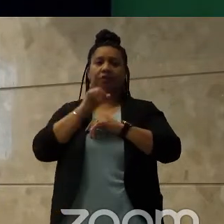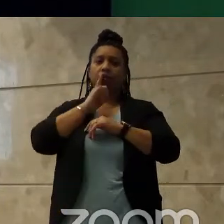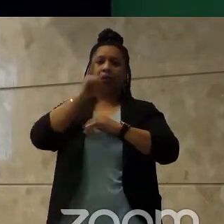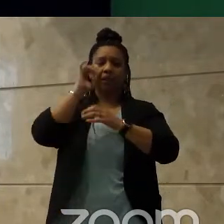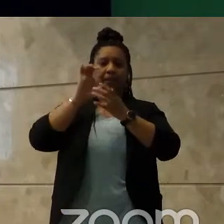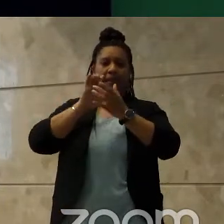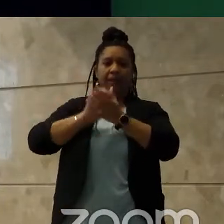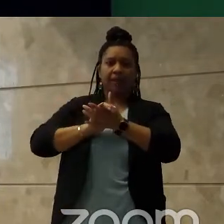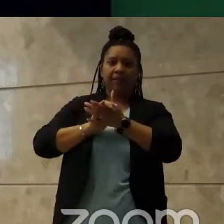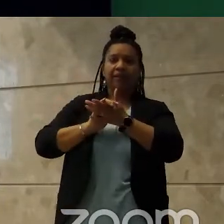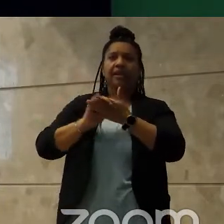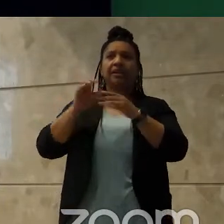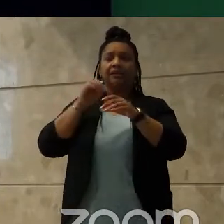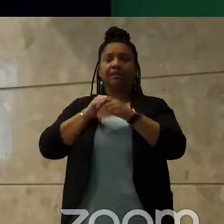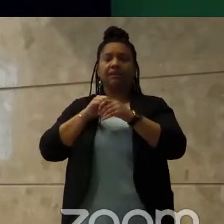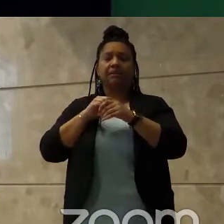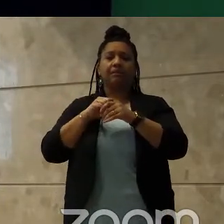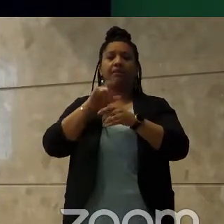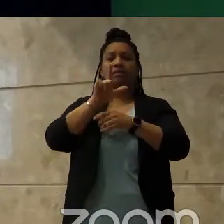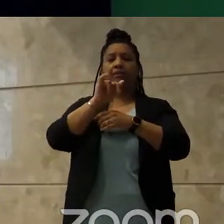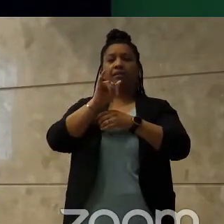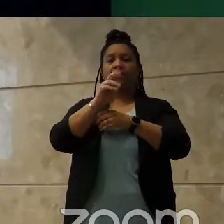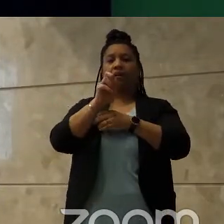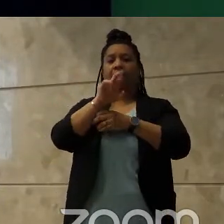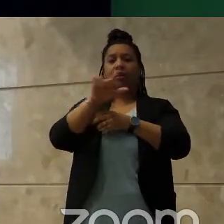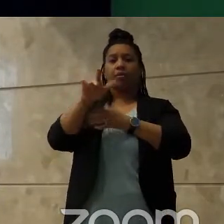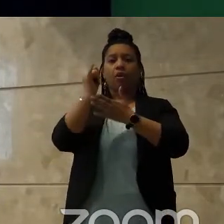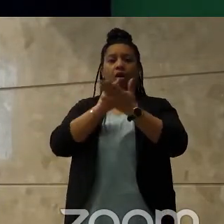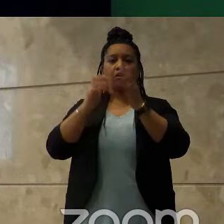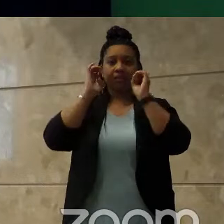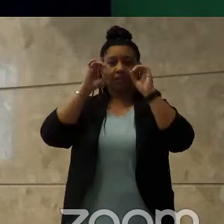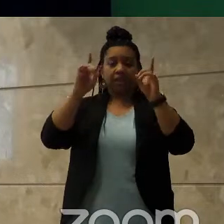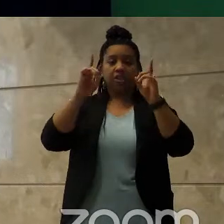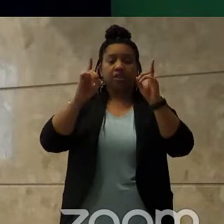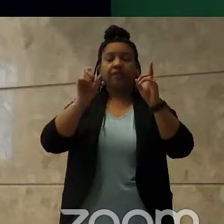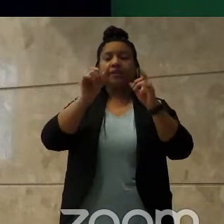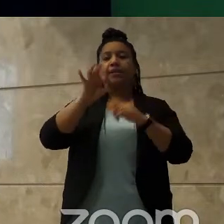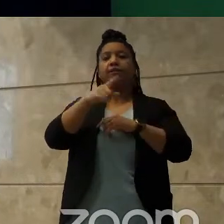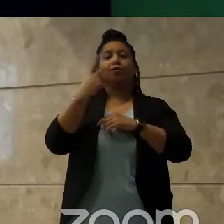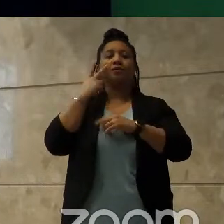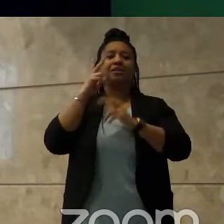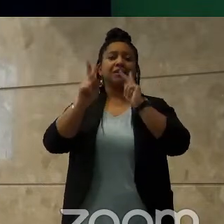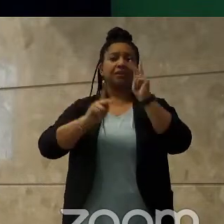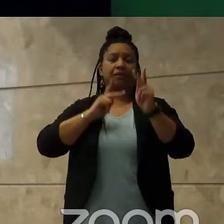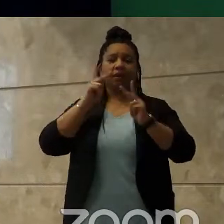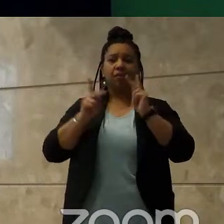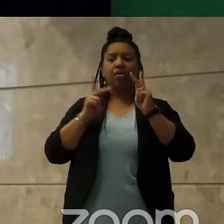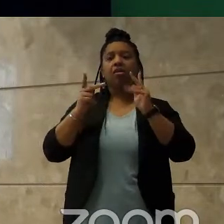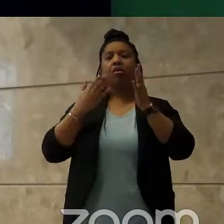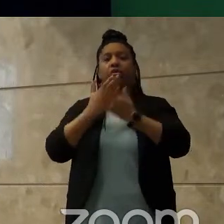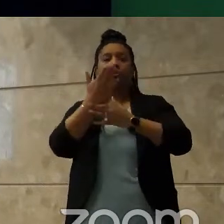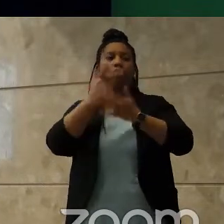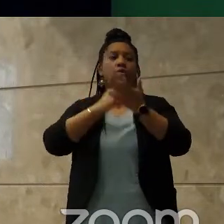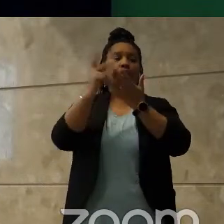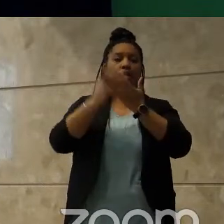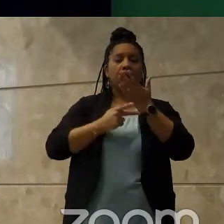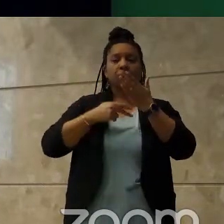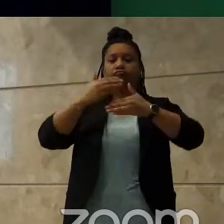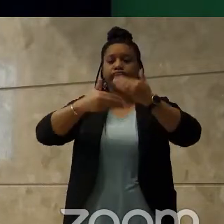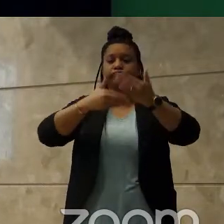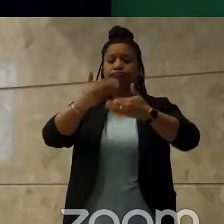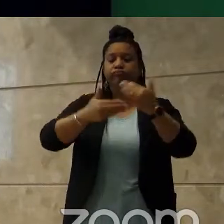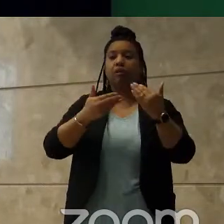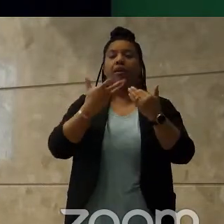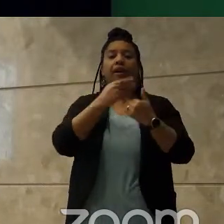of a liberal arts education if we see that people come through the programs and they're not very different